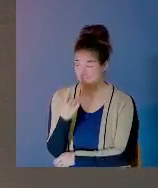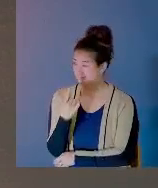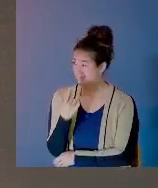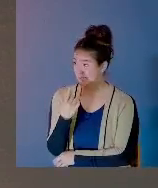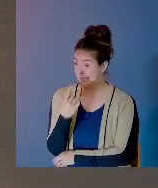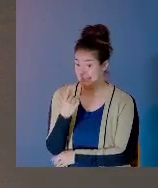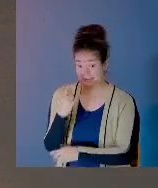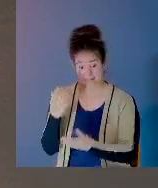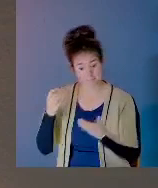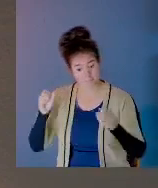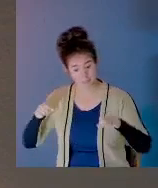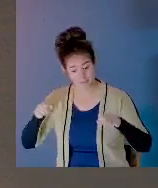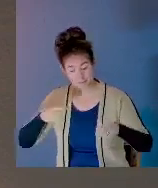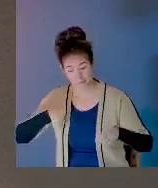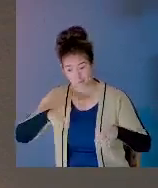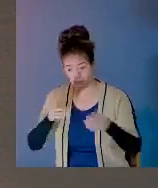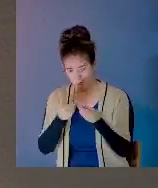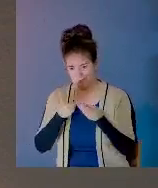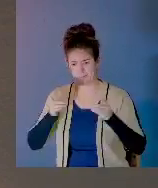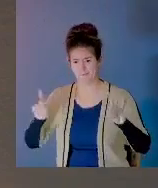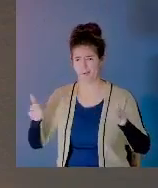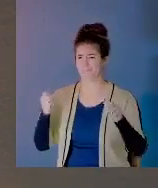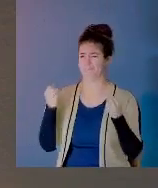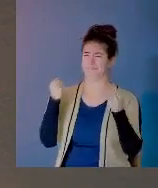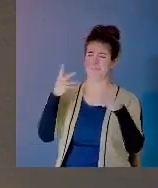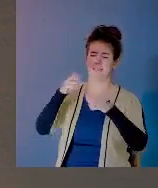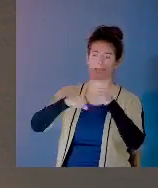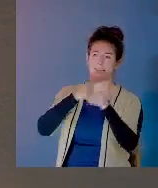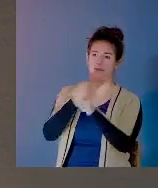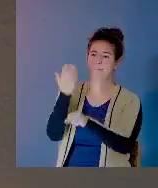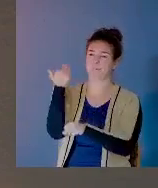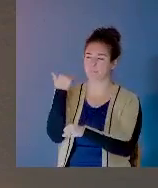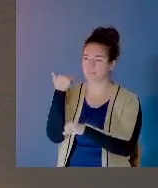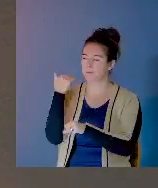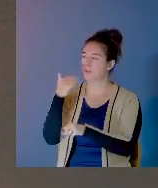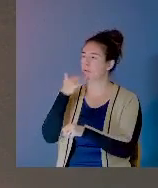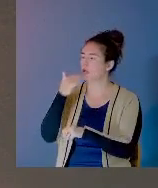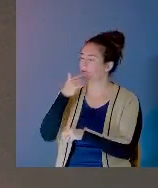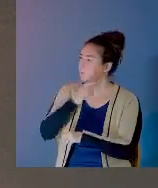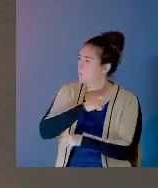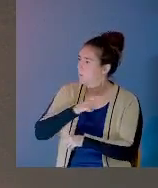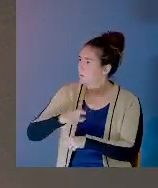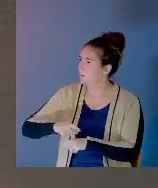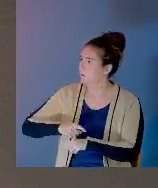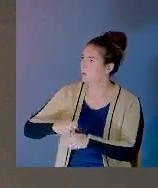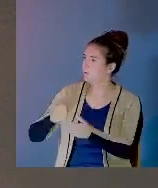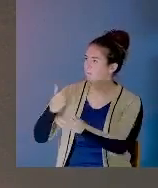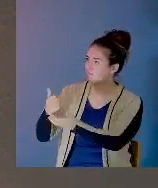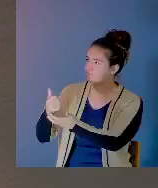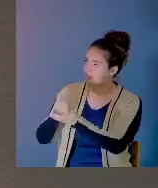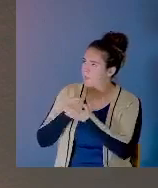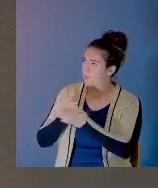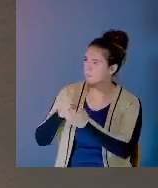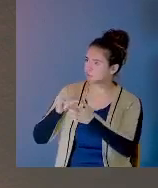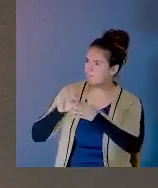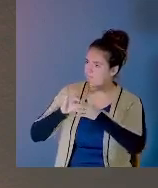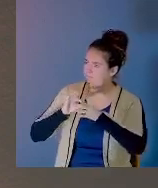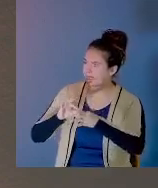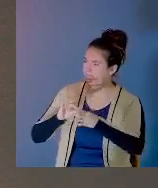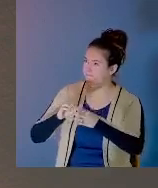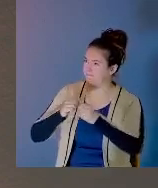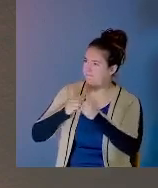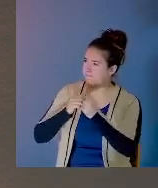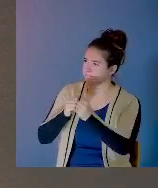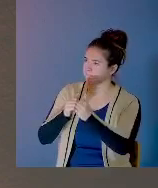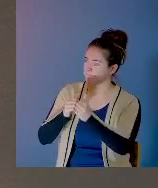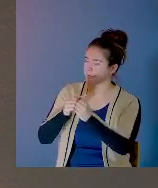separated by now years ago. So I thank the Lord for how he has kept us together and blessed us and just